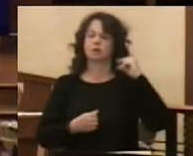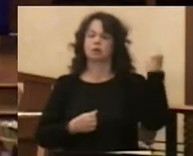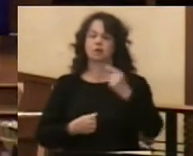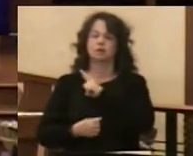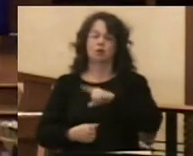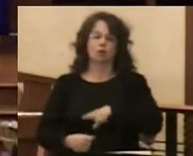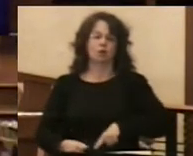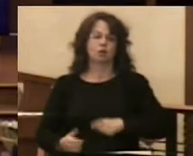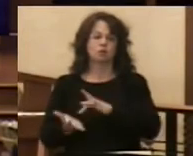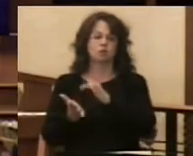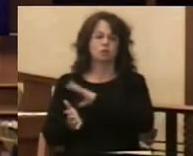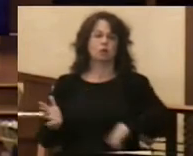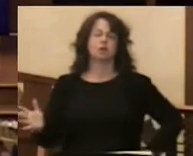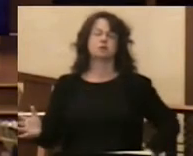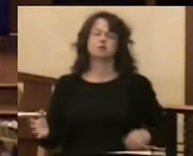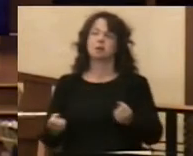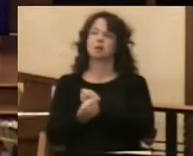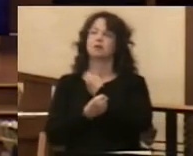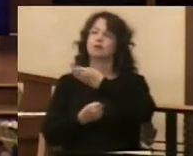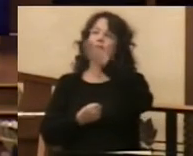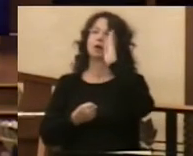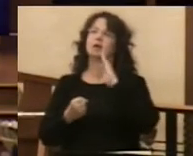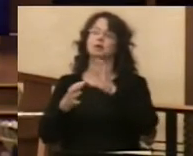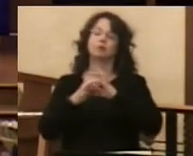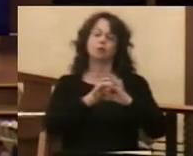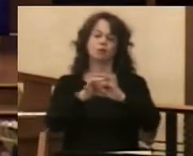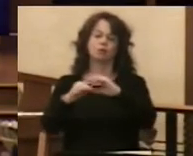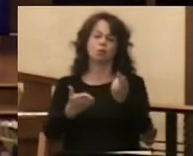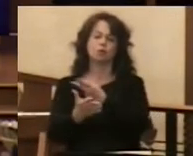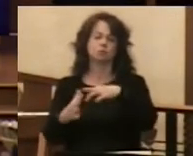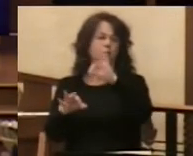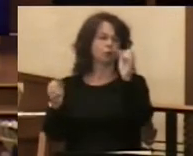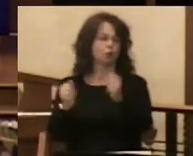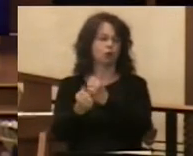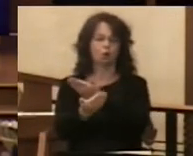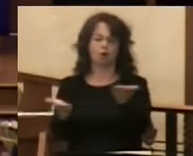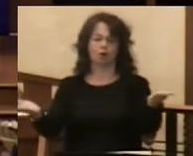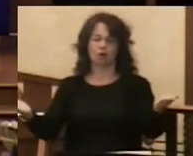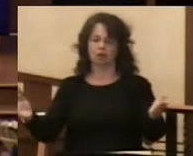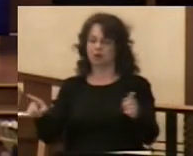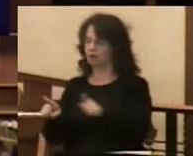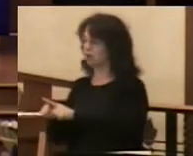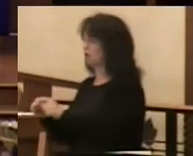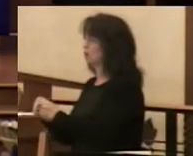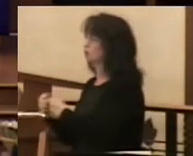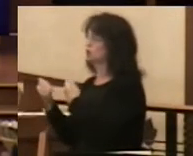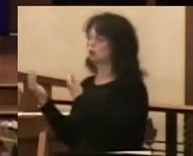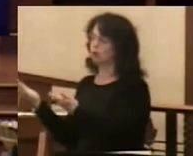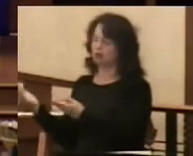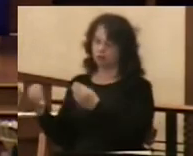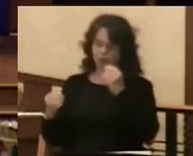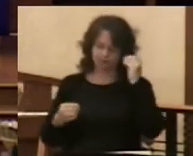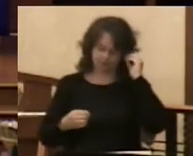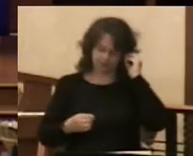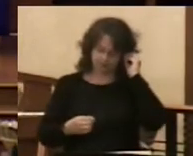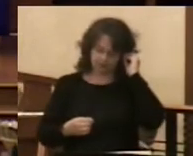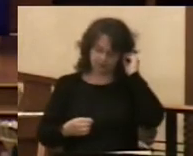grace of our Lord Jesus Christ, the love of God, and the communion of the Holy Spirit be with you all. And also with